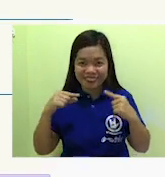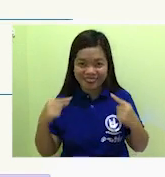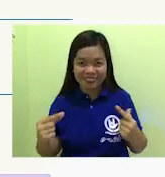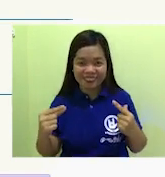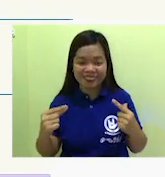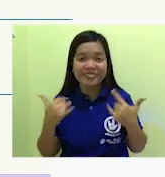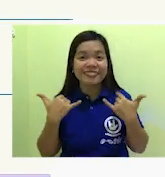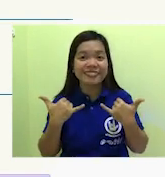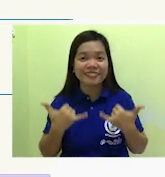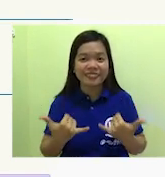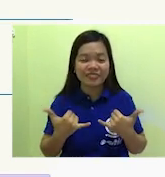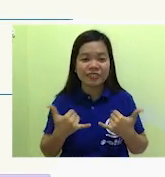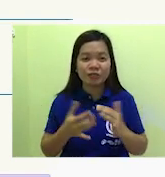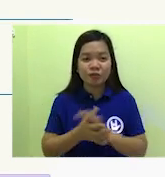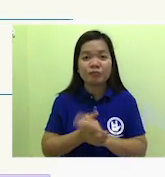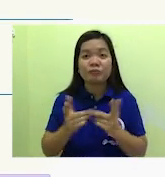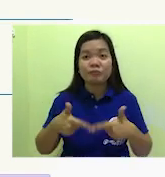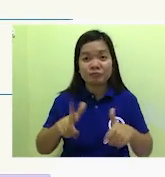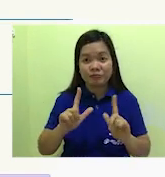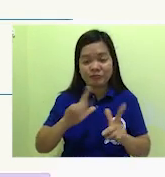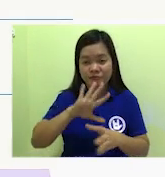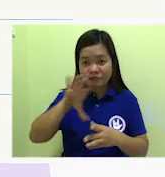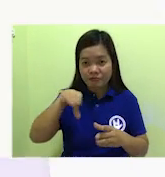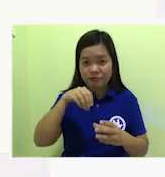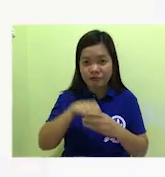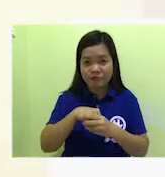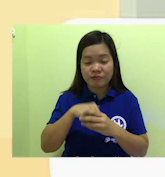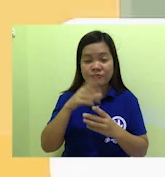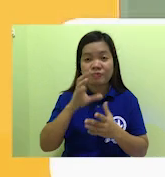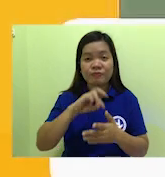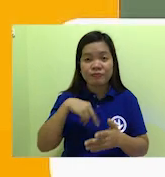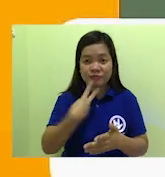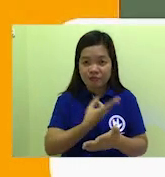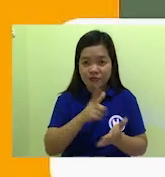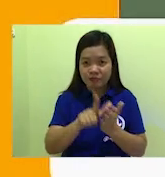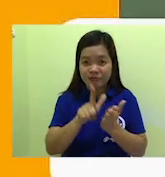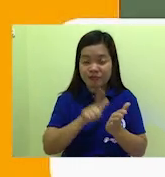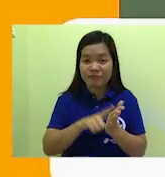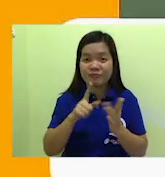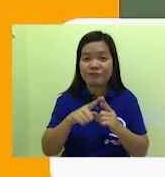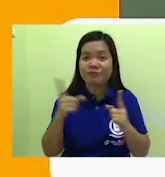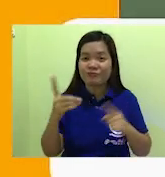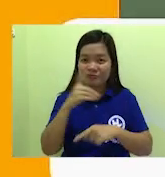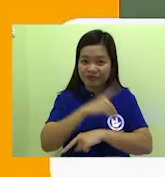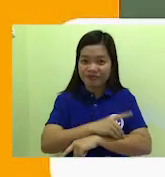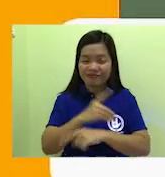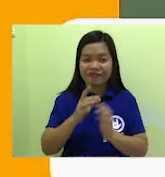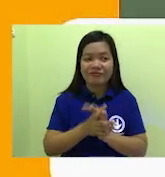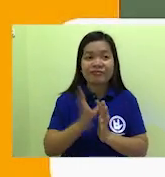That's great! At this point, let us summarize our lesson for today.